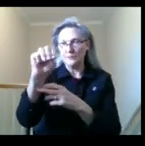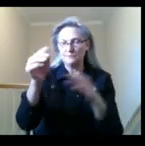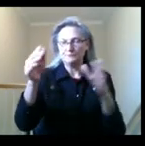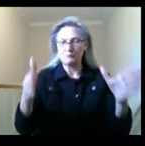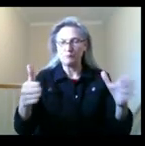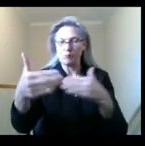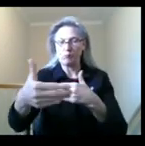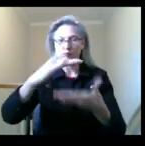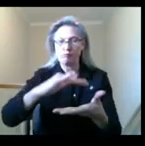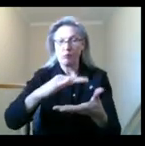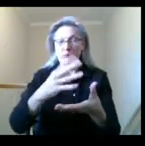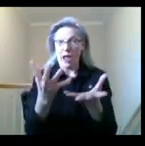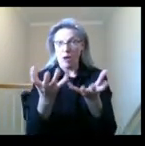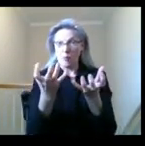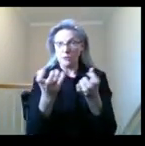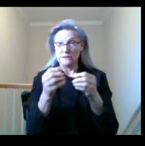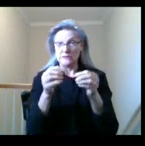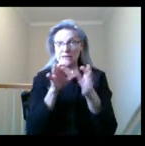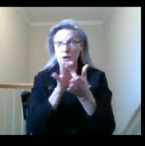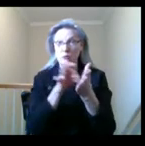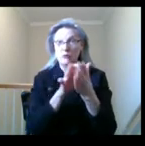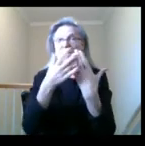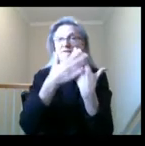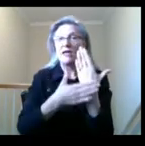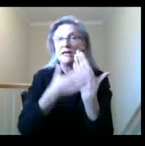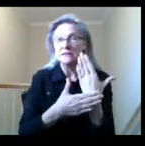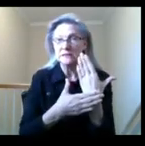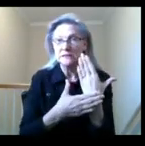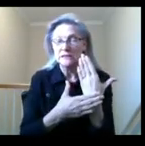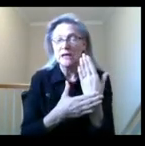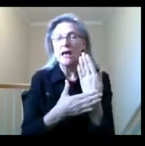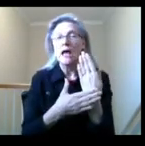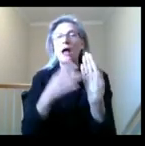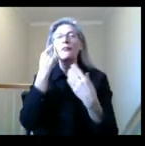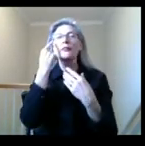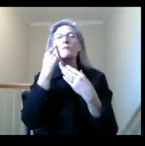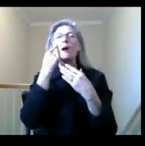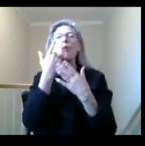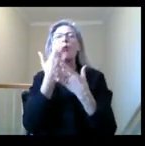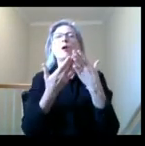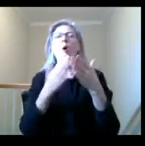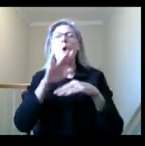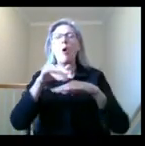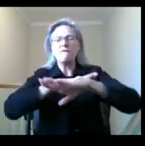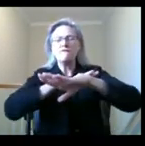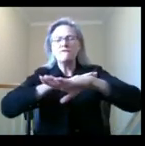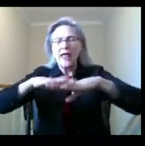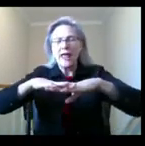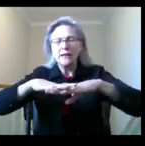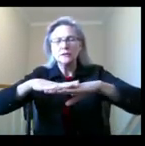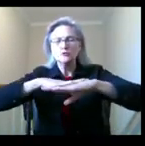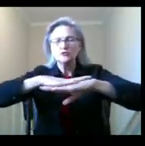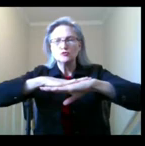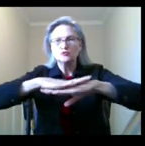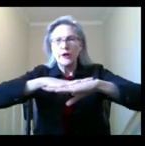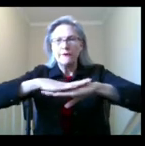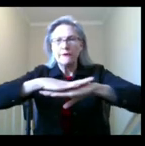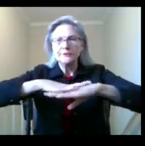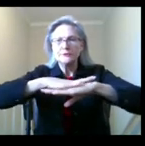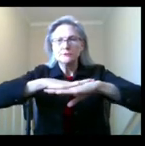the faces of a rectangular prism, I would have to think about what are all those flat surfaces.